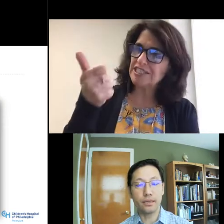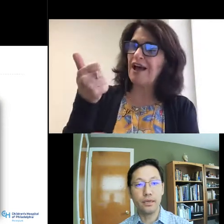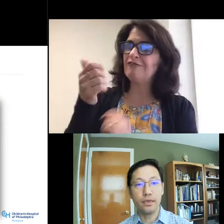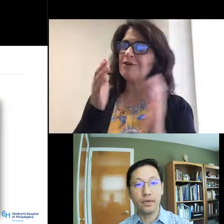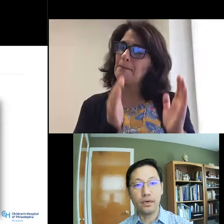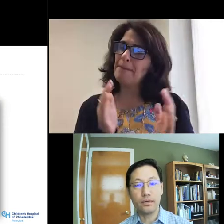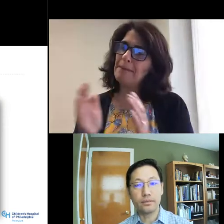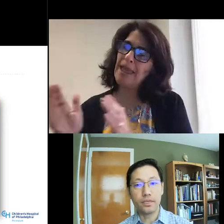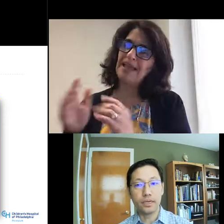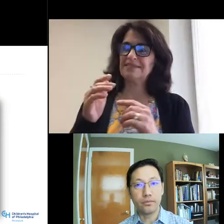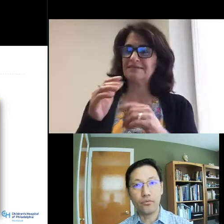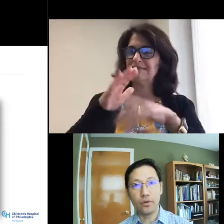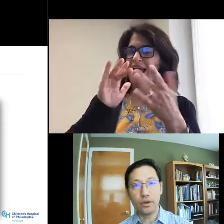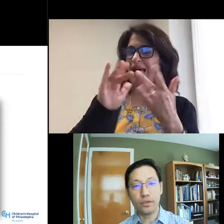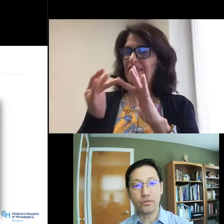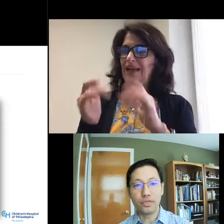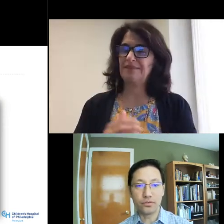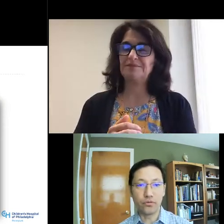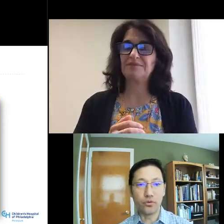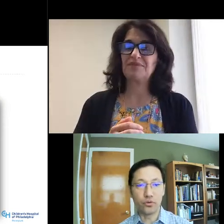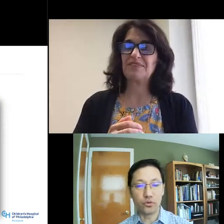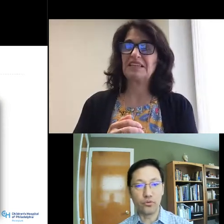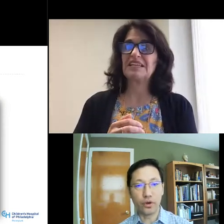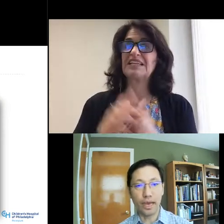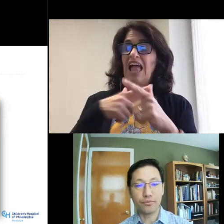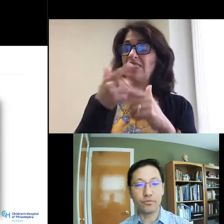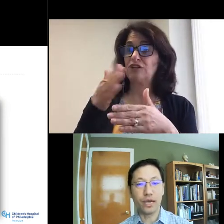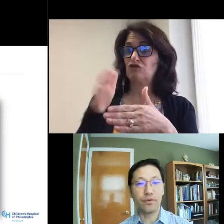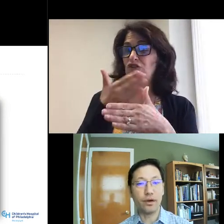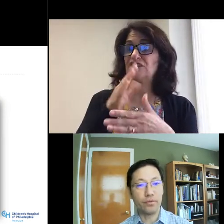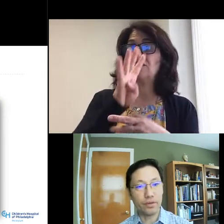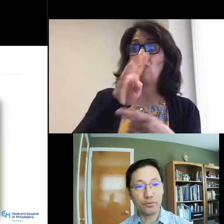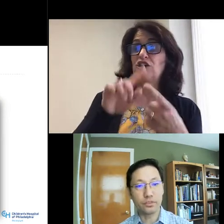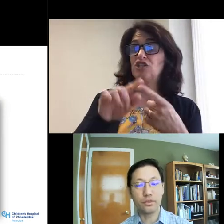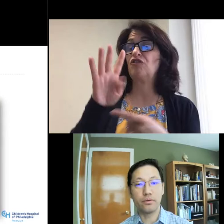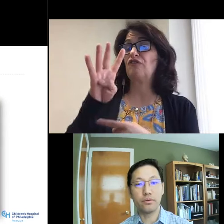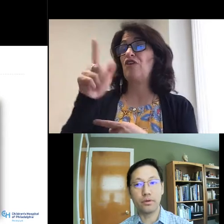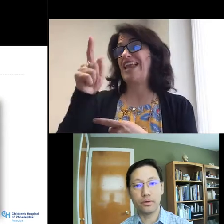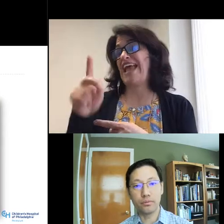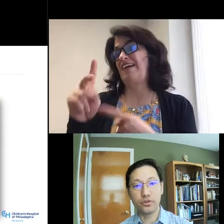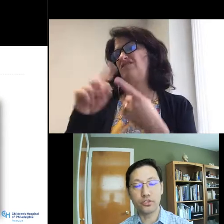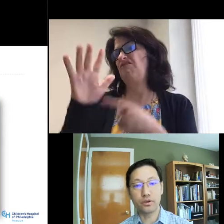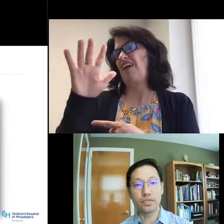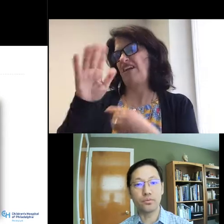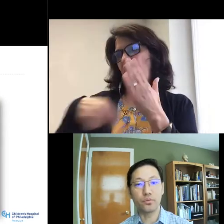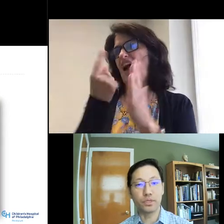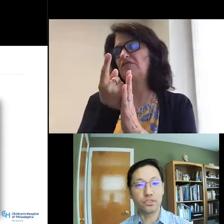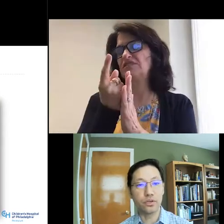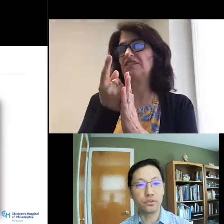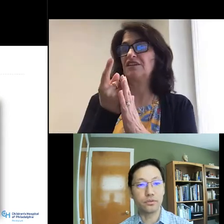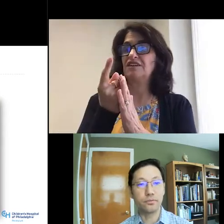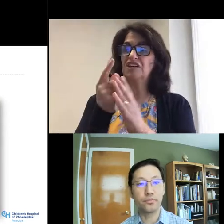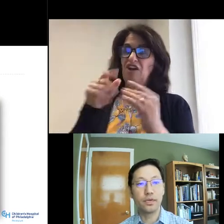and then it ranges from 4 to 4.5 to 5 hours virtual classroom